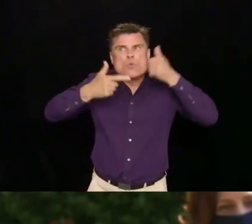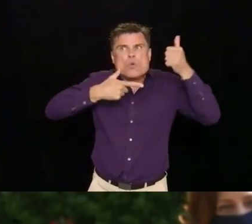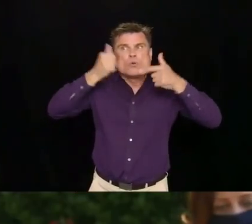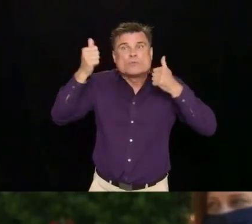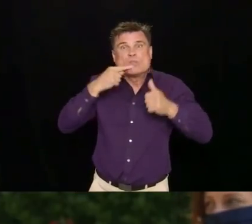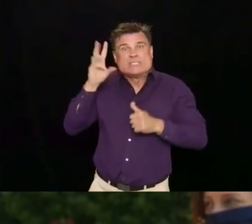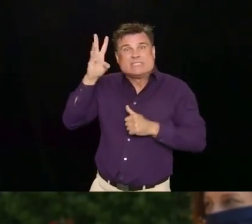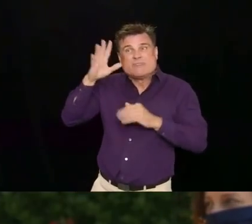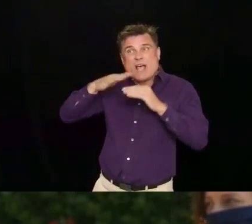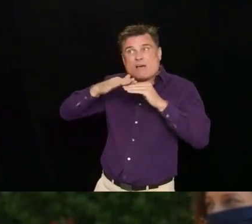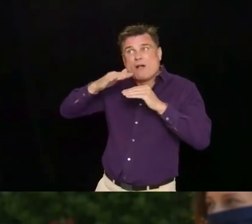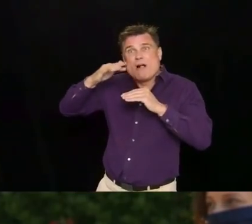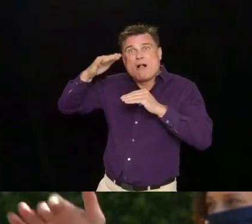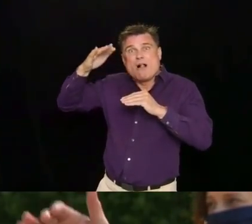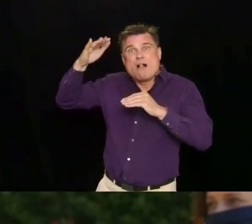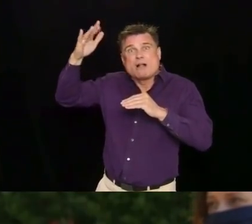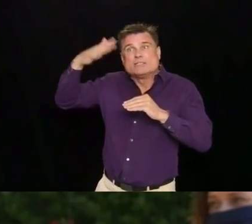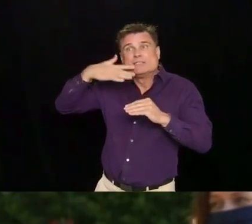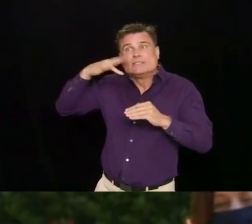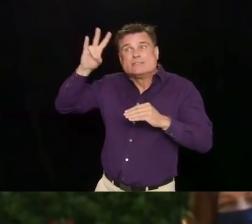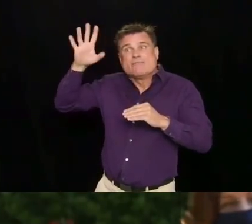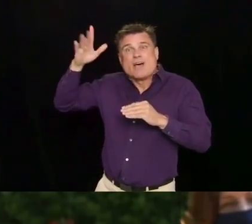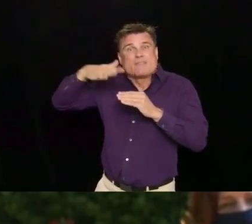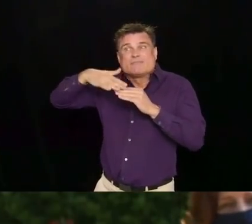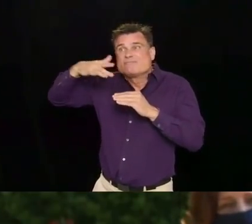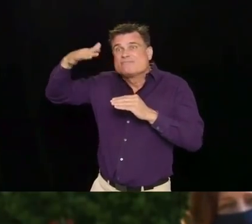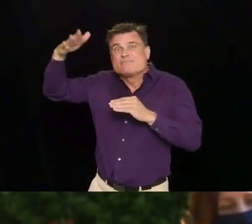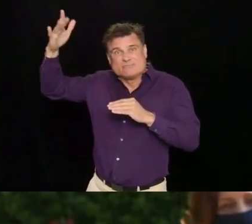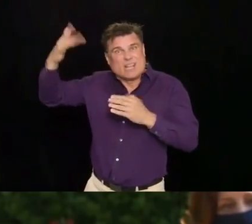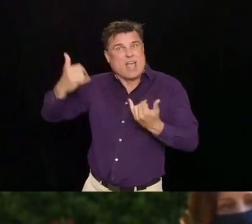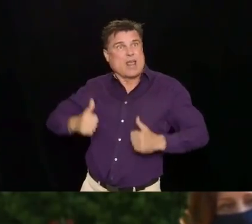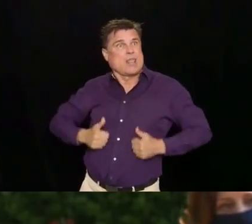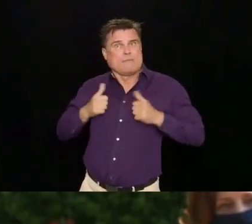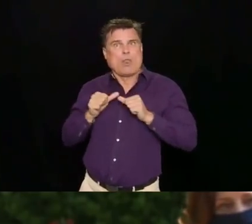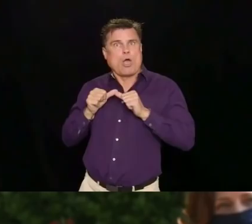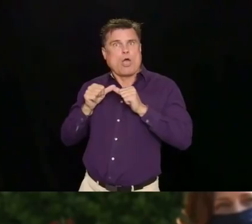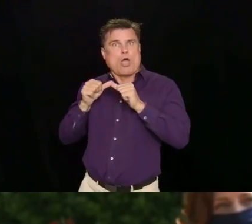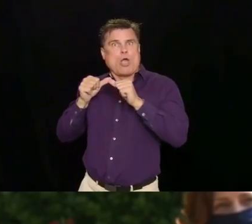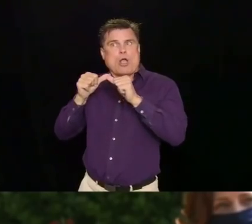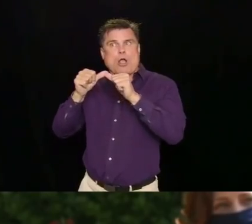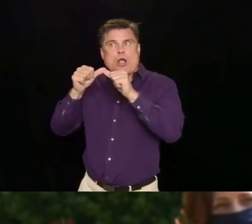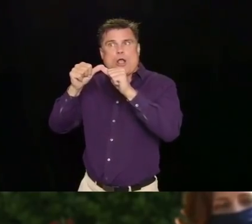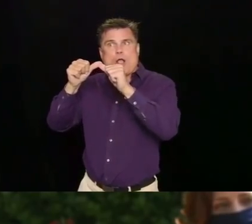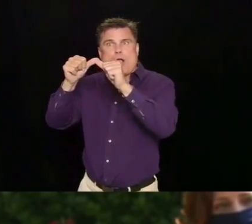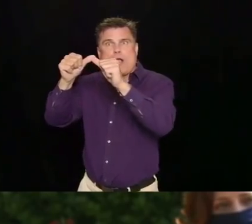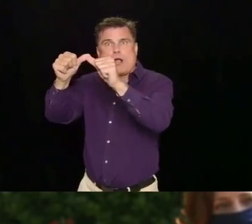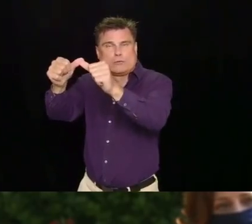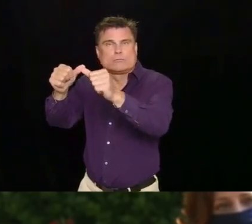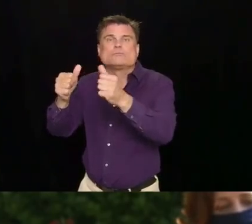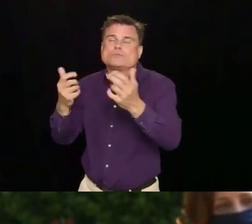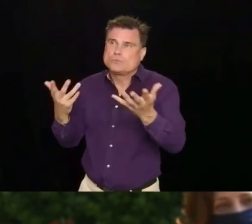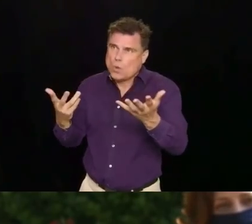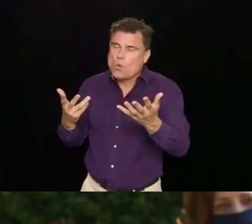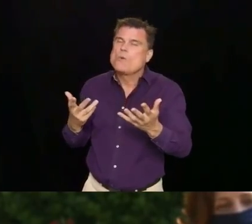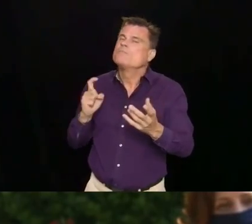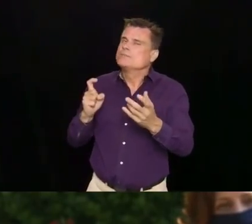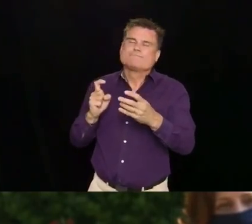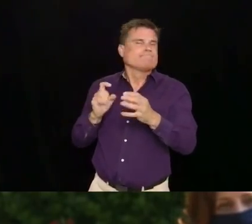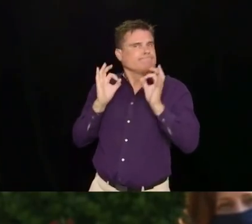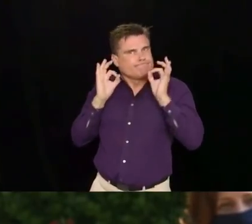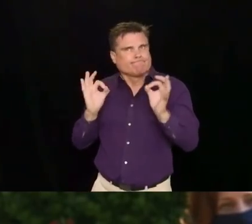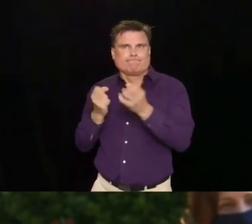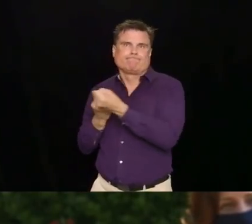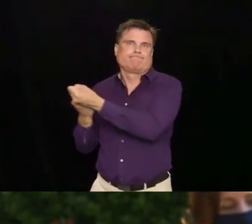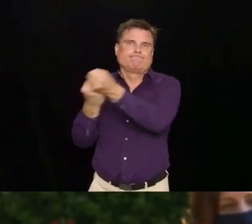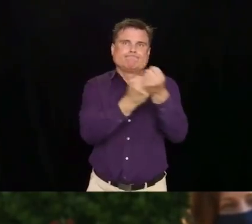of 65 onward, our life expectancy continues to rise, that we continue not just to live longer and be supported in that and